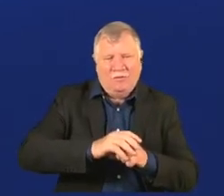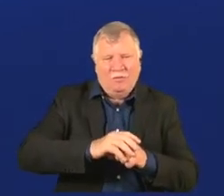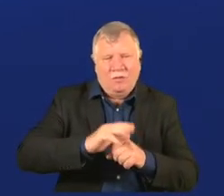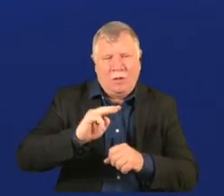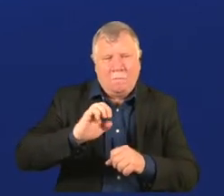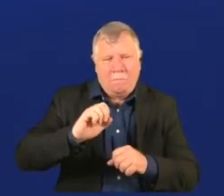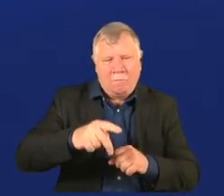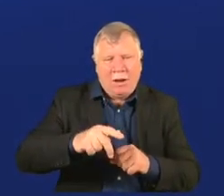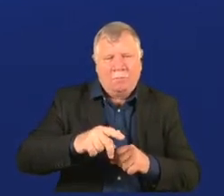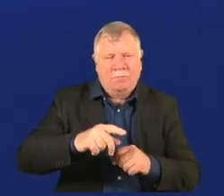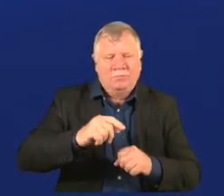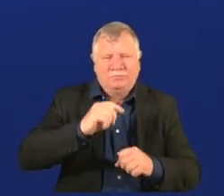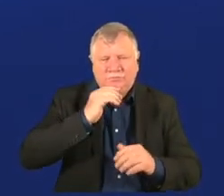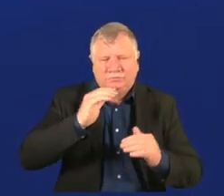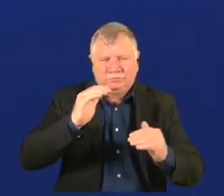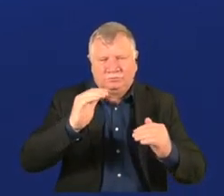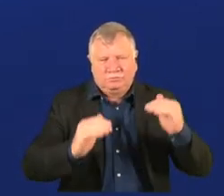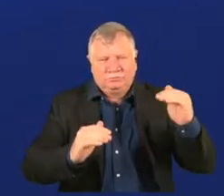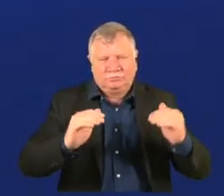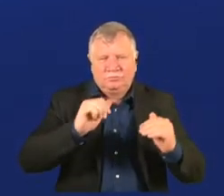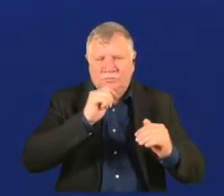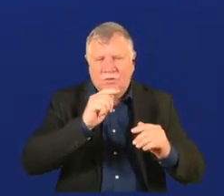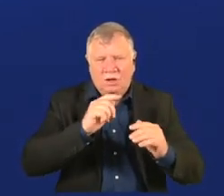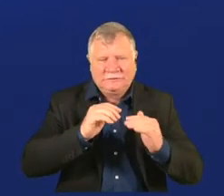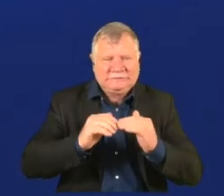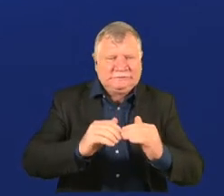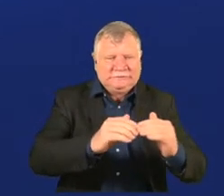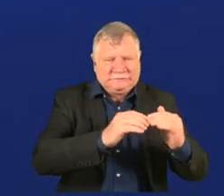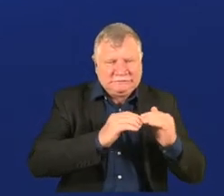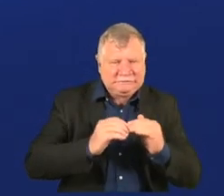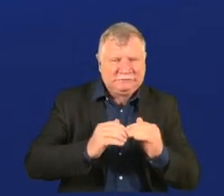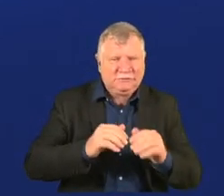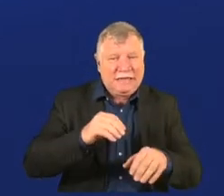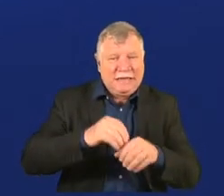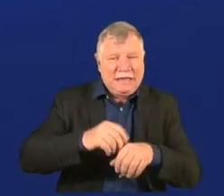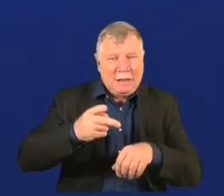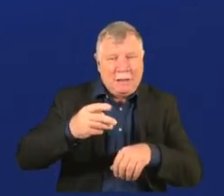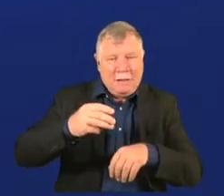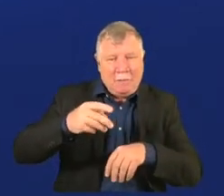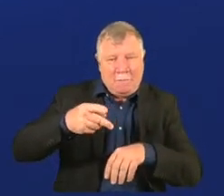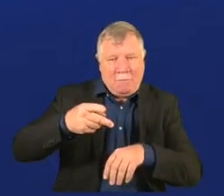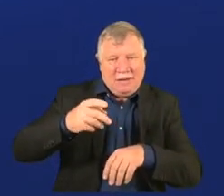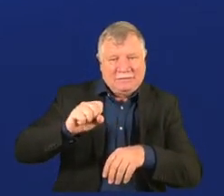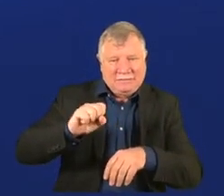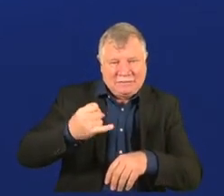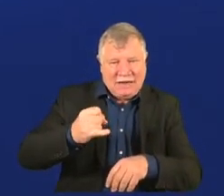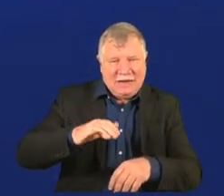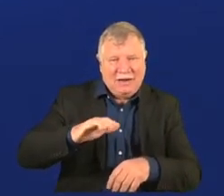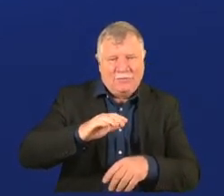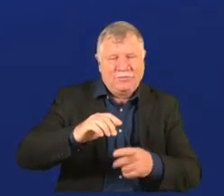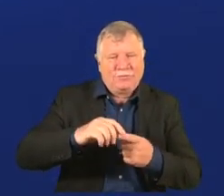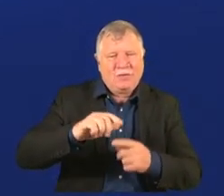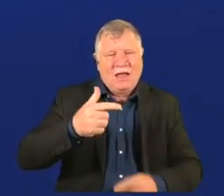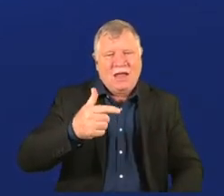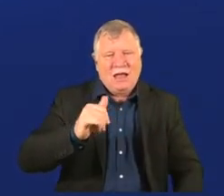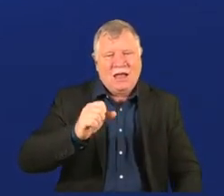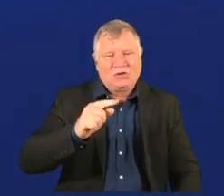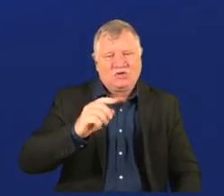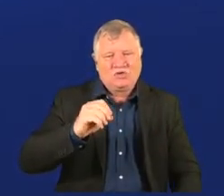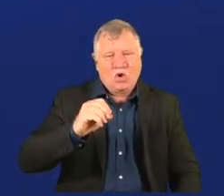the gap is not consistent across the island. In the metro area, for example, with